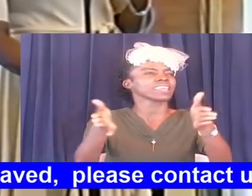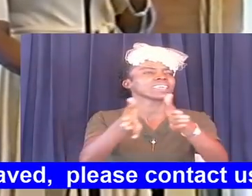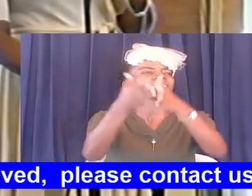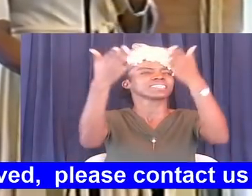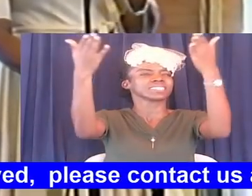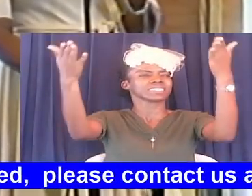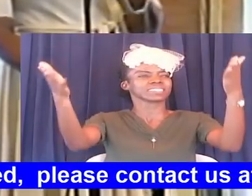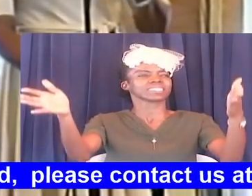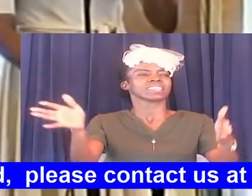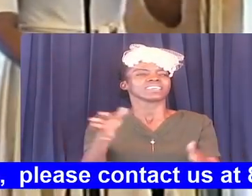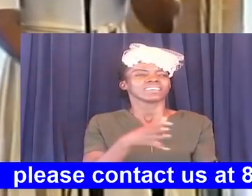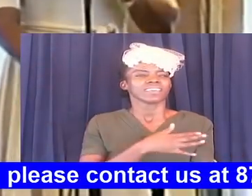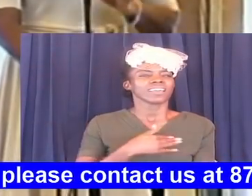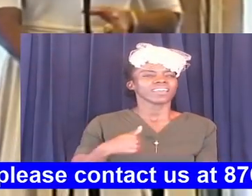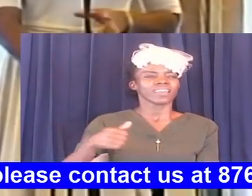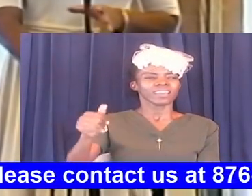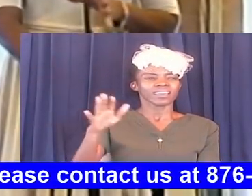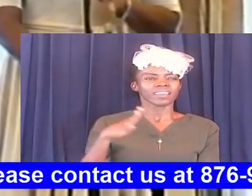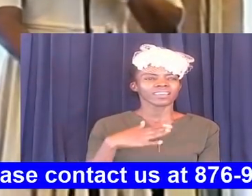Simple but profound word.